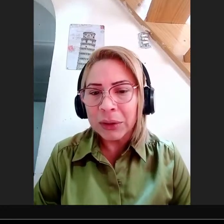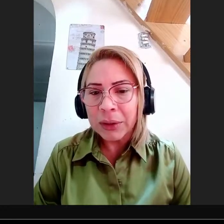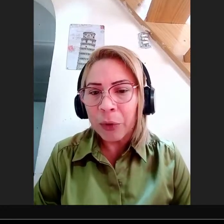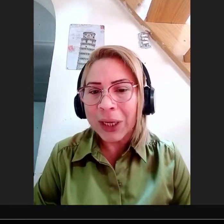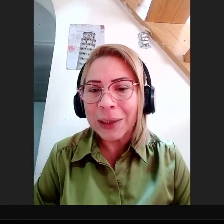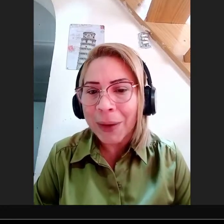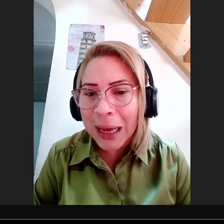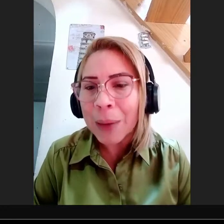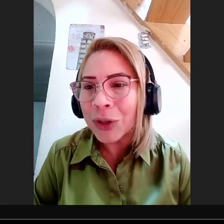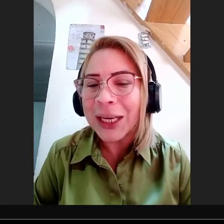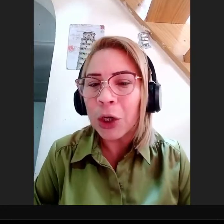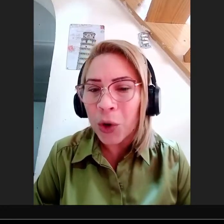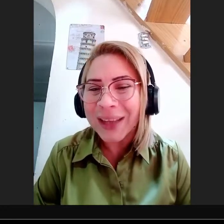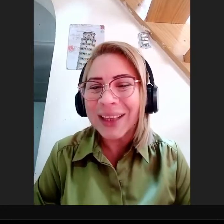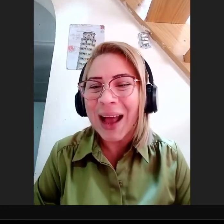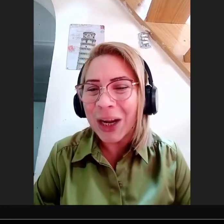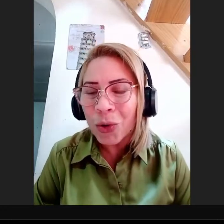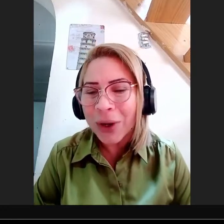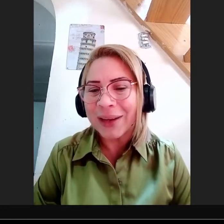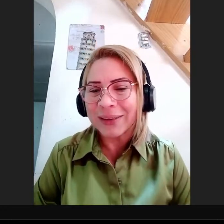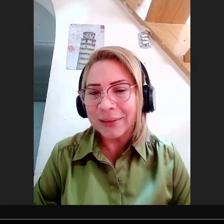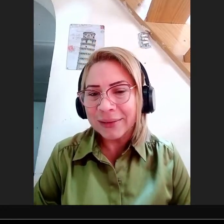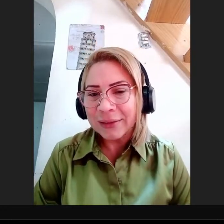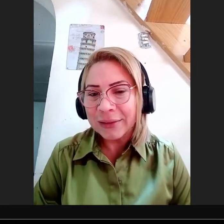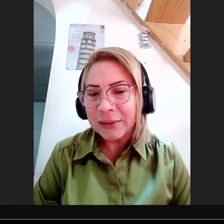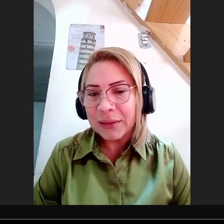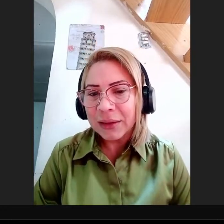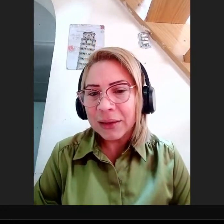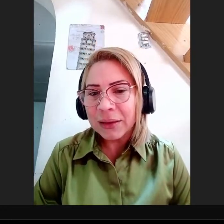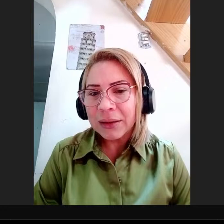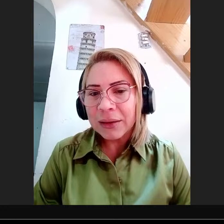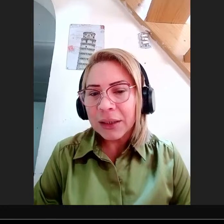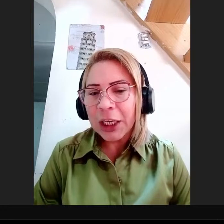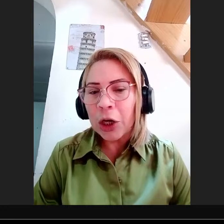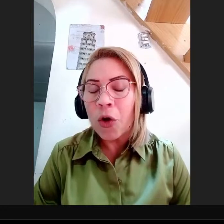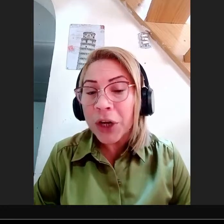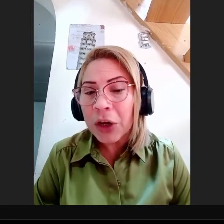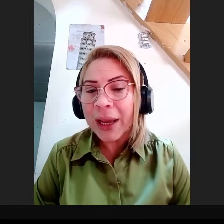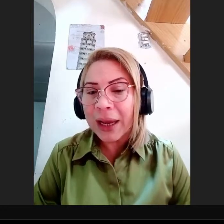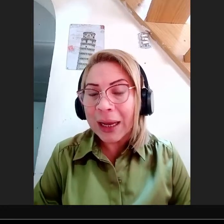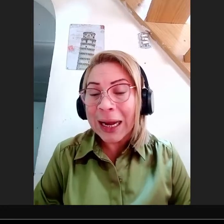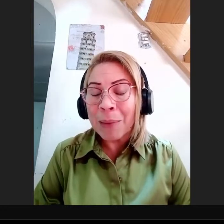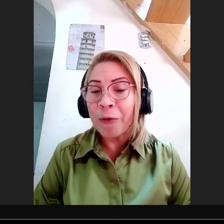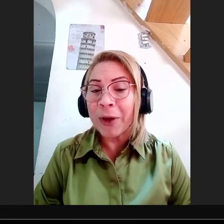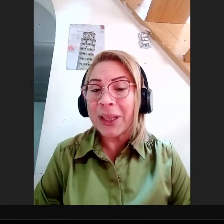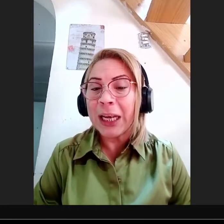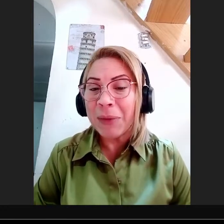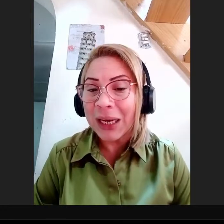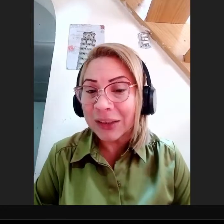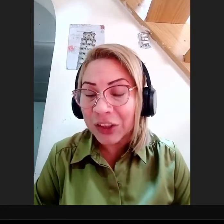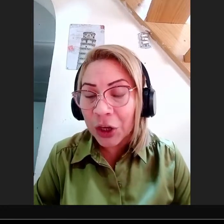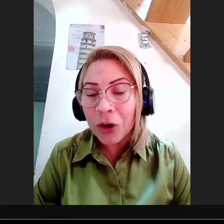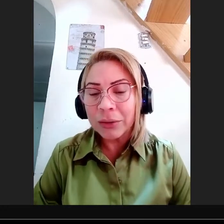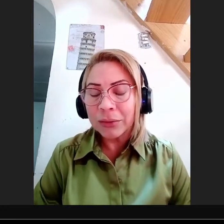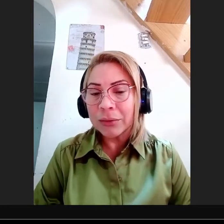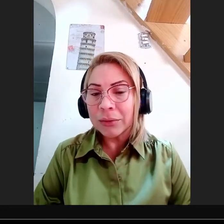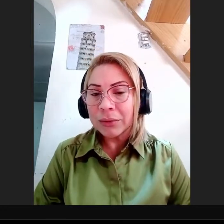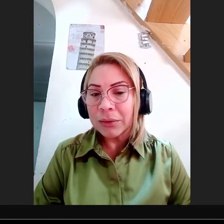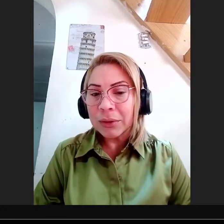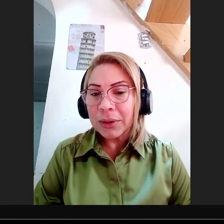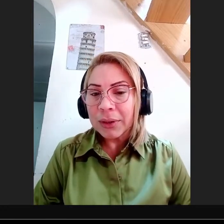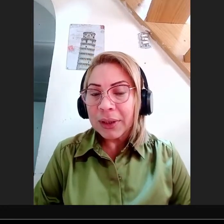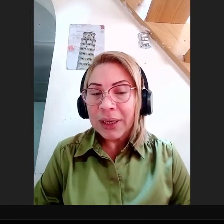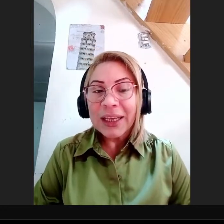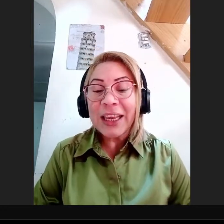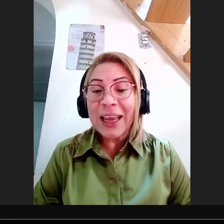hours a day, Monday through Monday, the way we used to work, because we used to work Monday through Monday. And